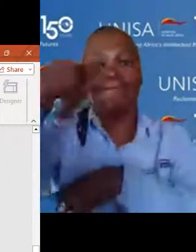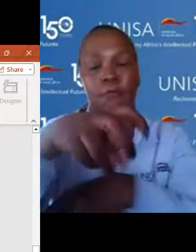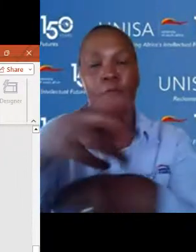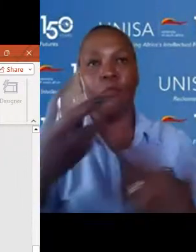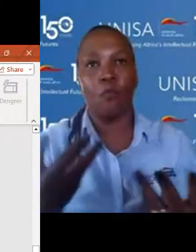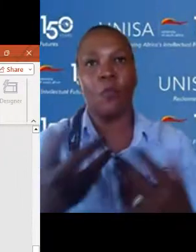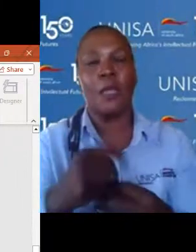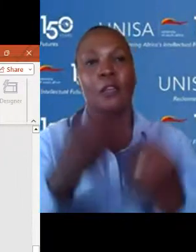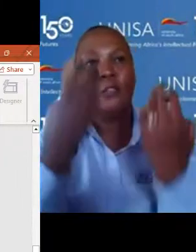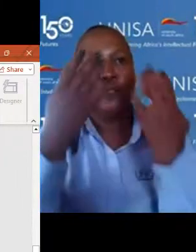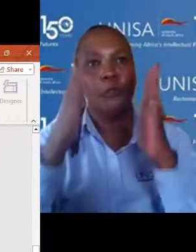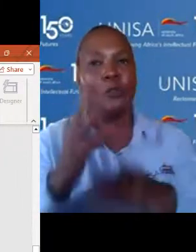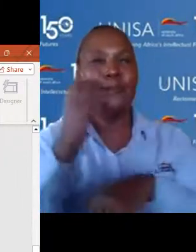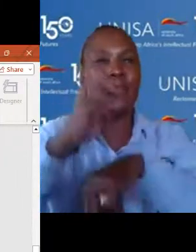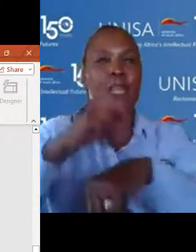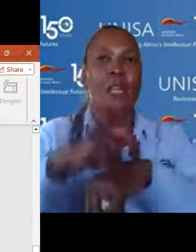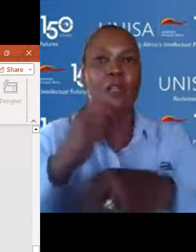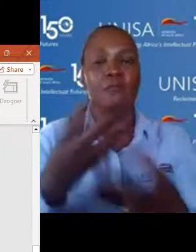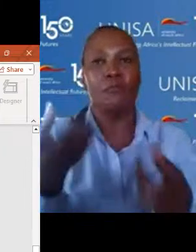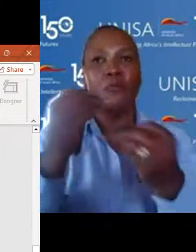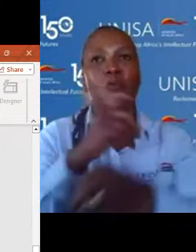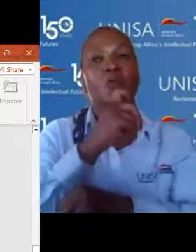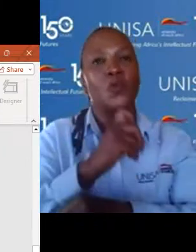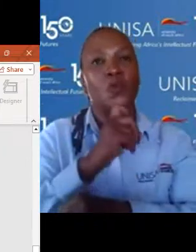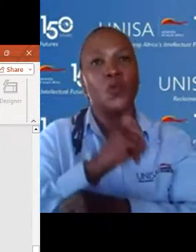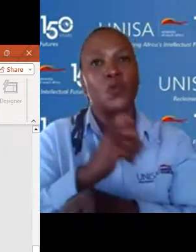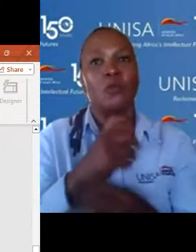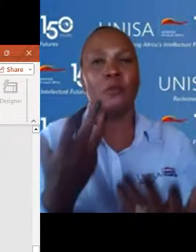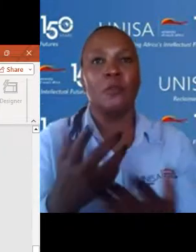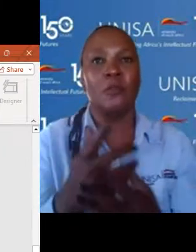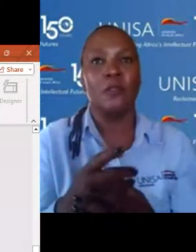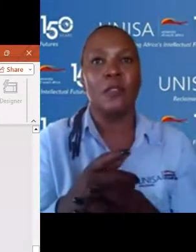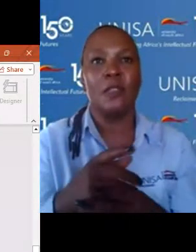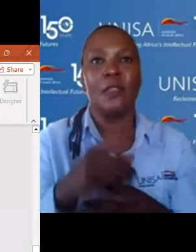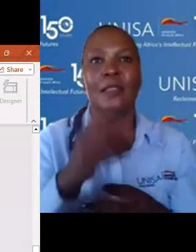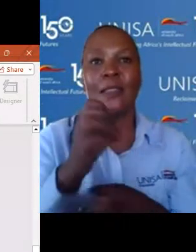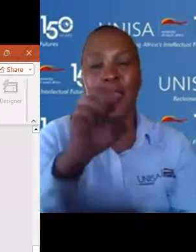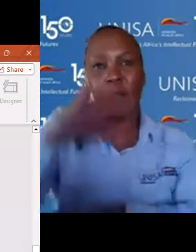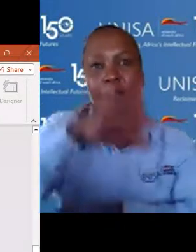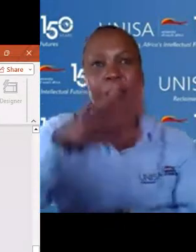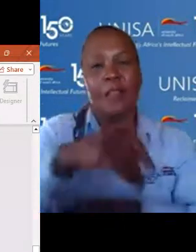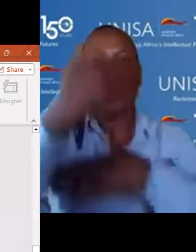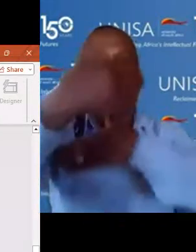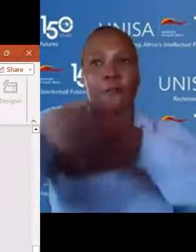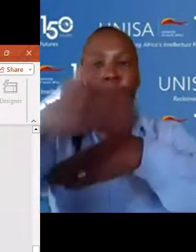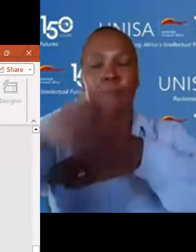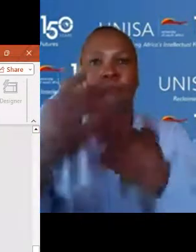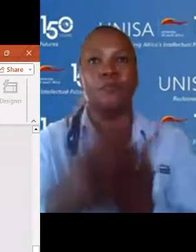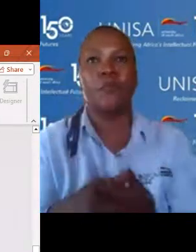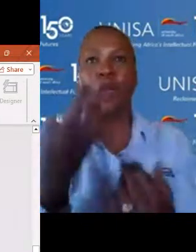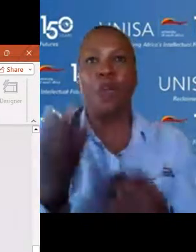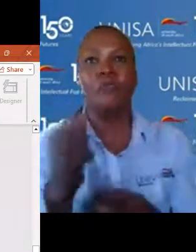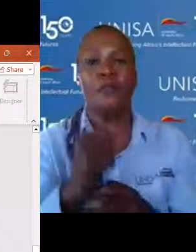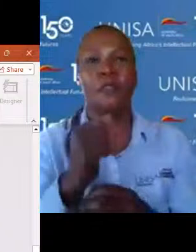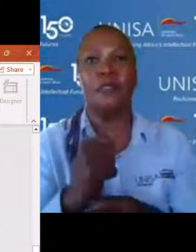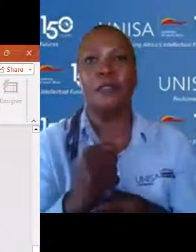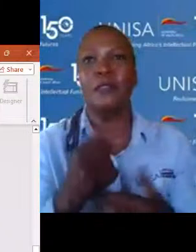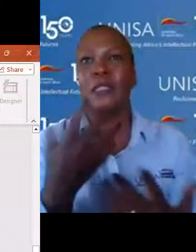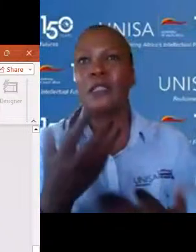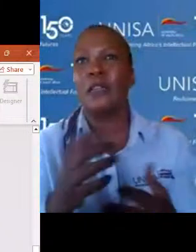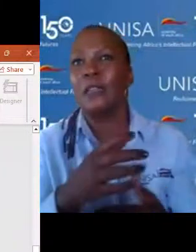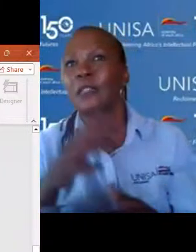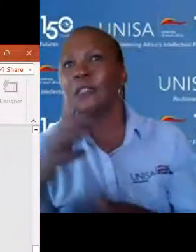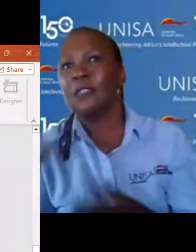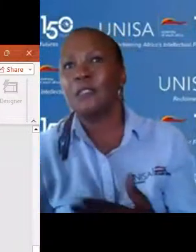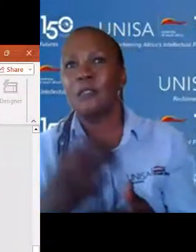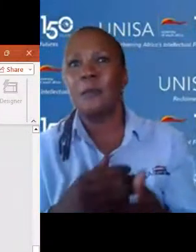student needs to get used to the environment that is outside. You've got bug stalking on the side. You've got